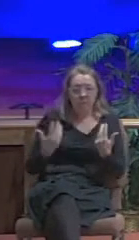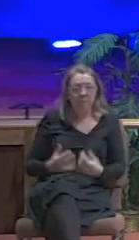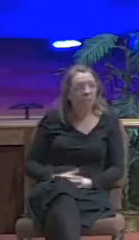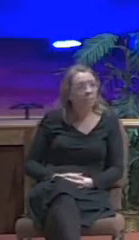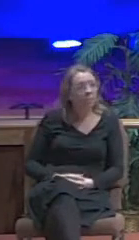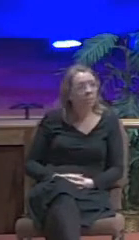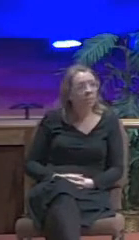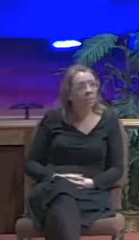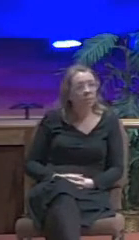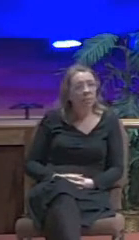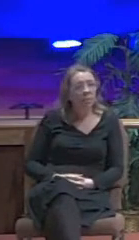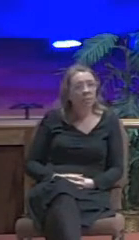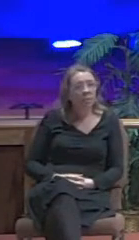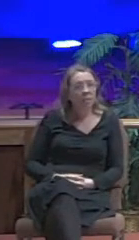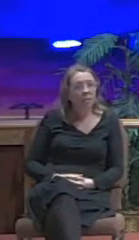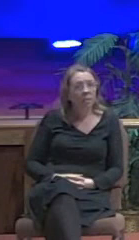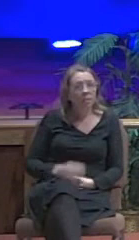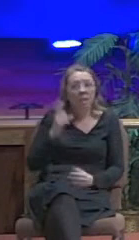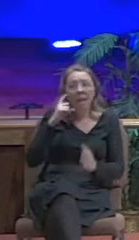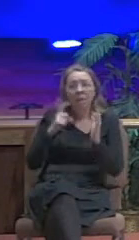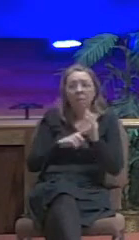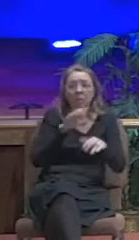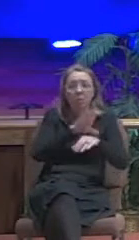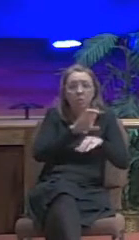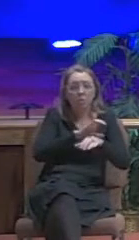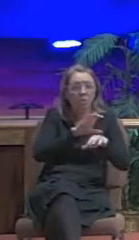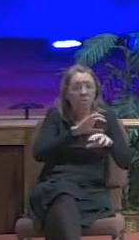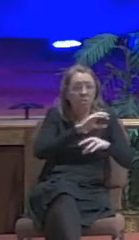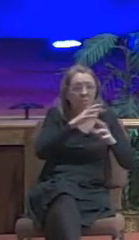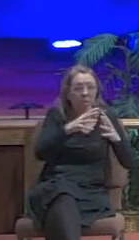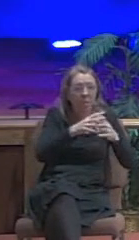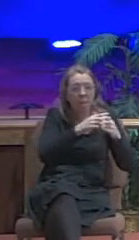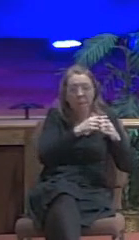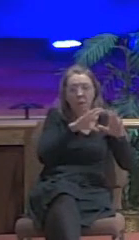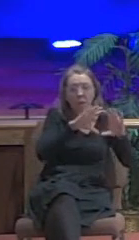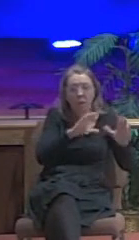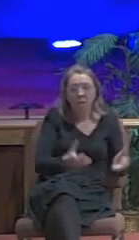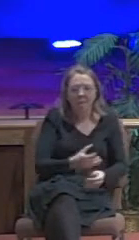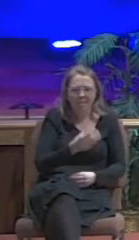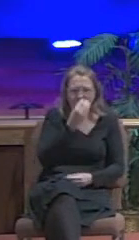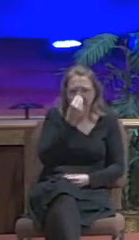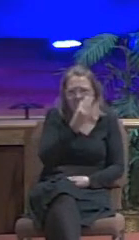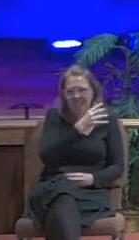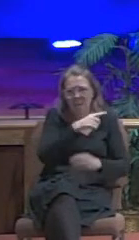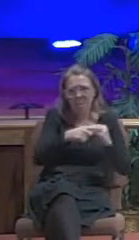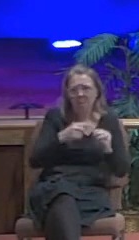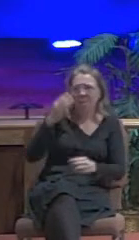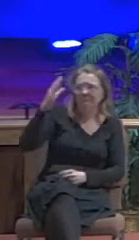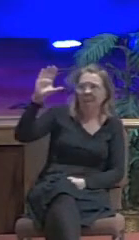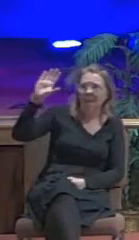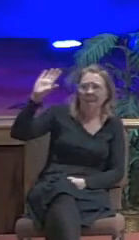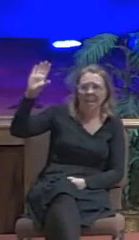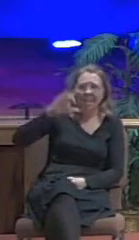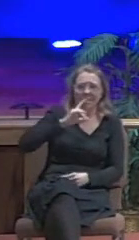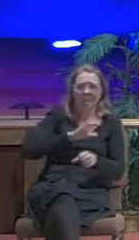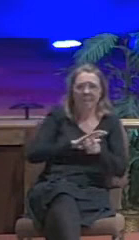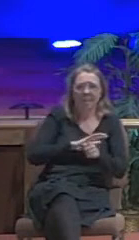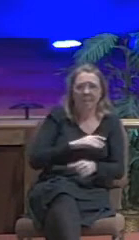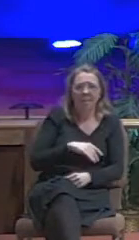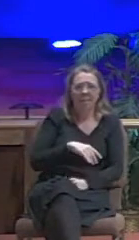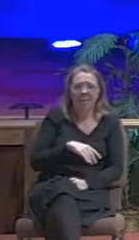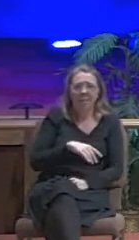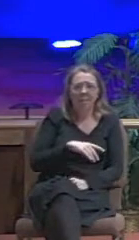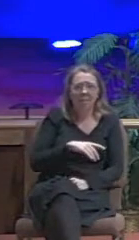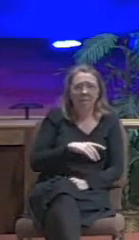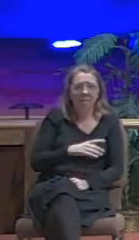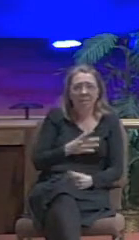I see the Church of America doesn't care about the covenant of God. Is it any wonder why sickness is prevalent in our society